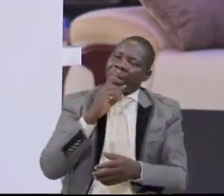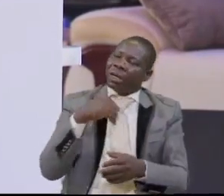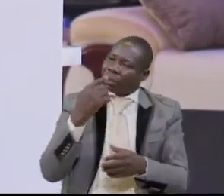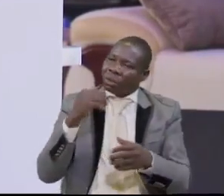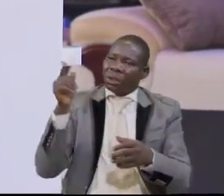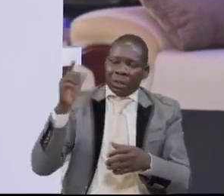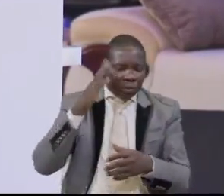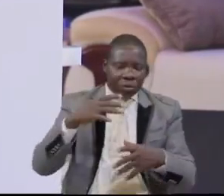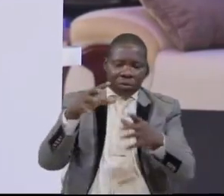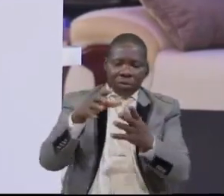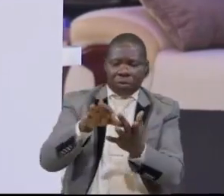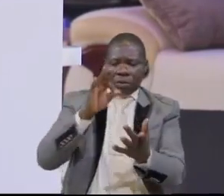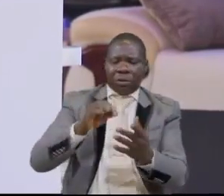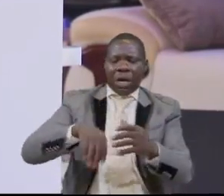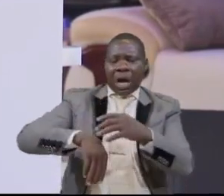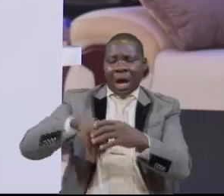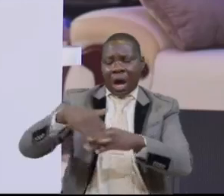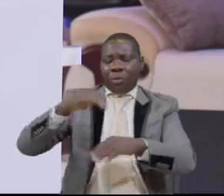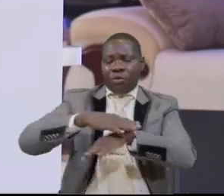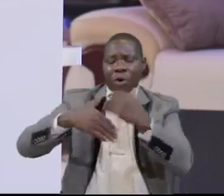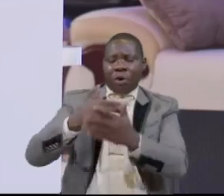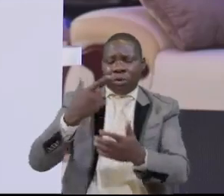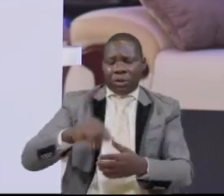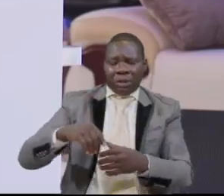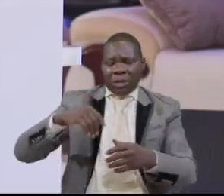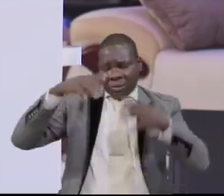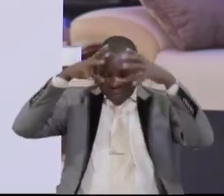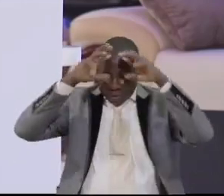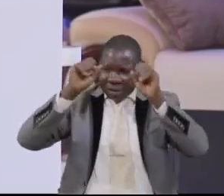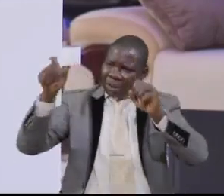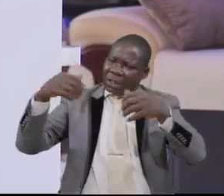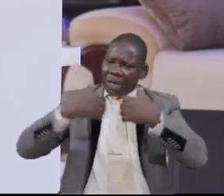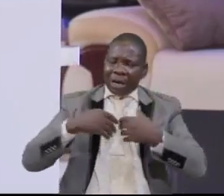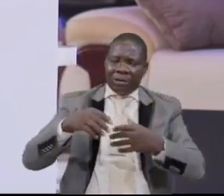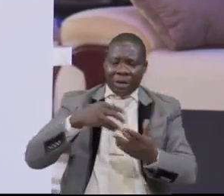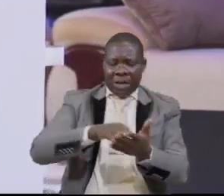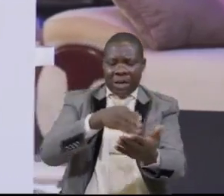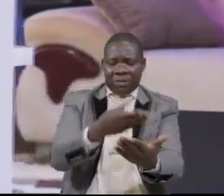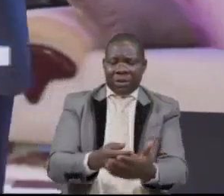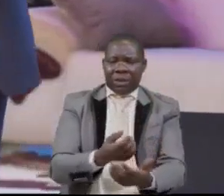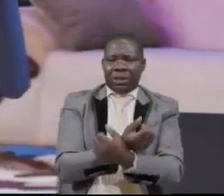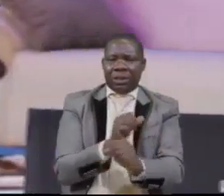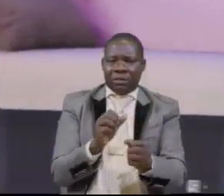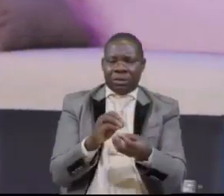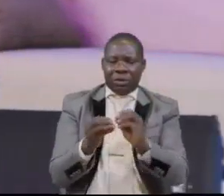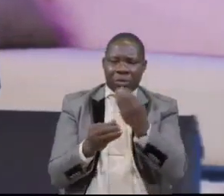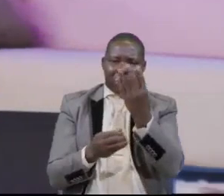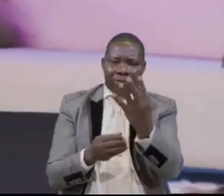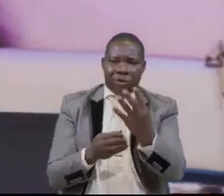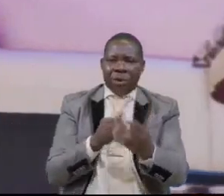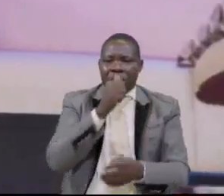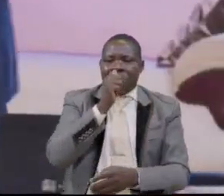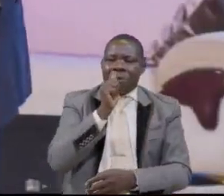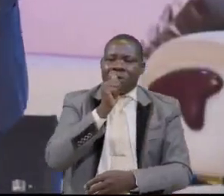all the people he had evidence salvation number four enduring courage that man